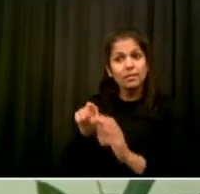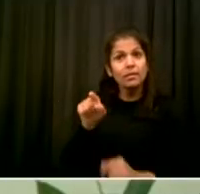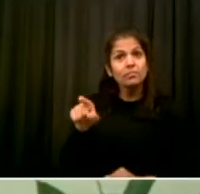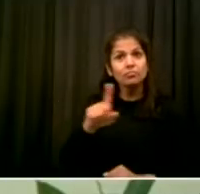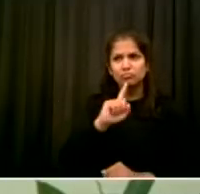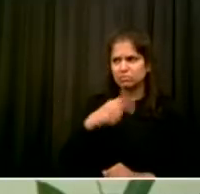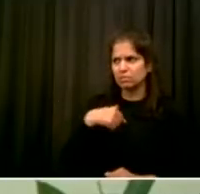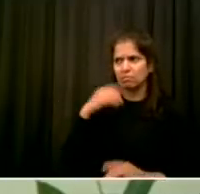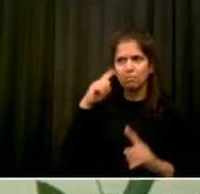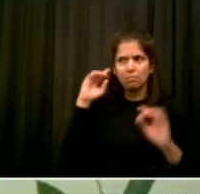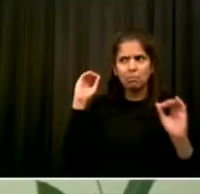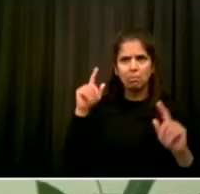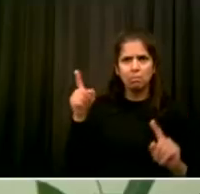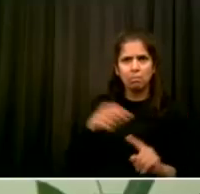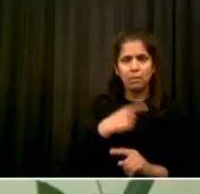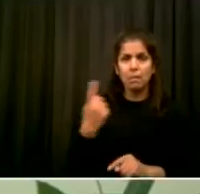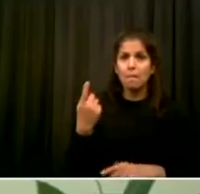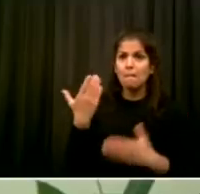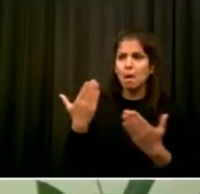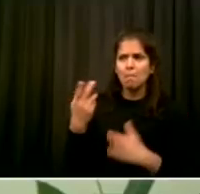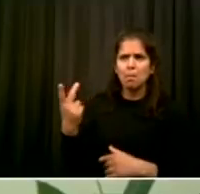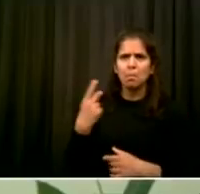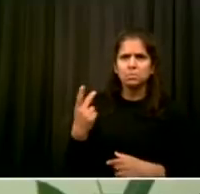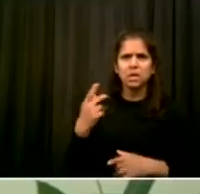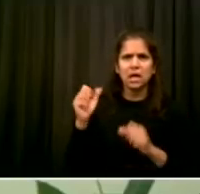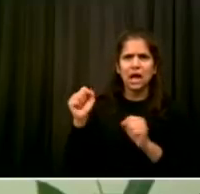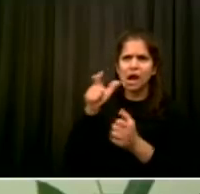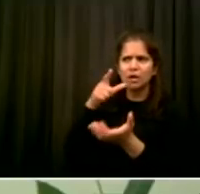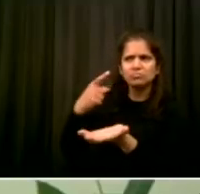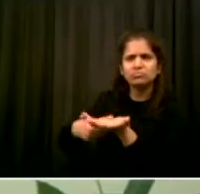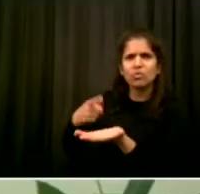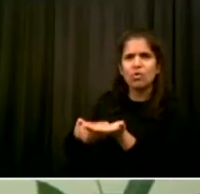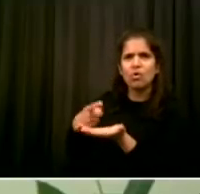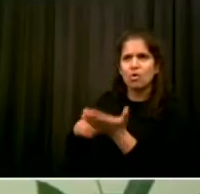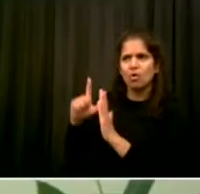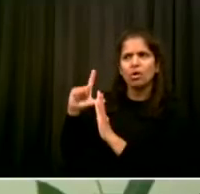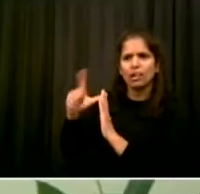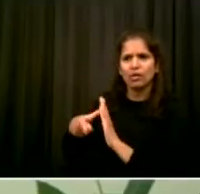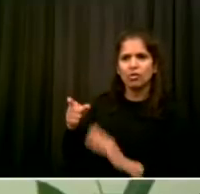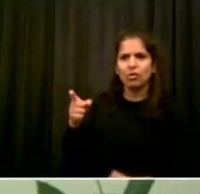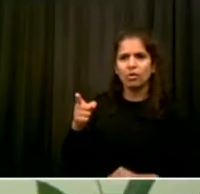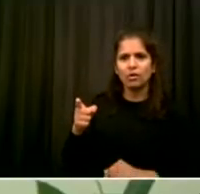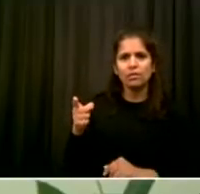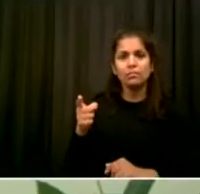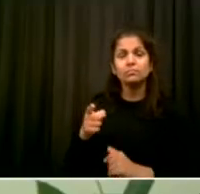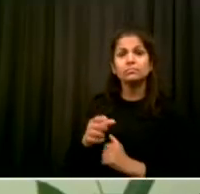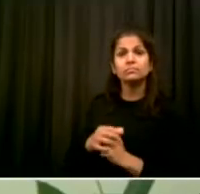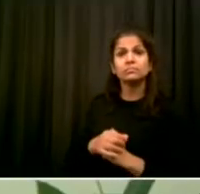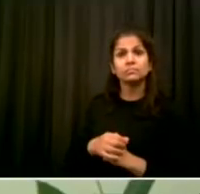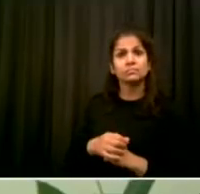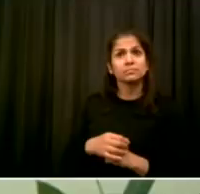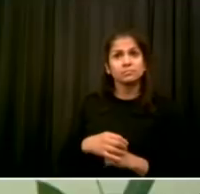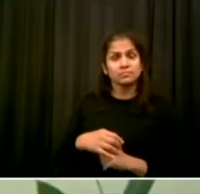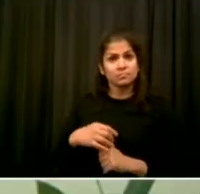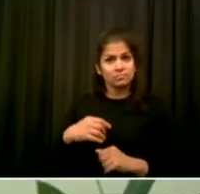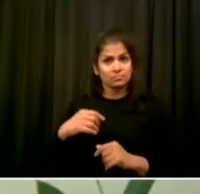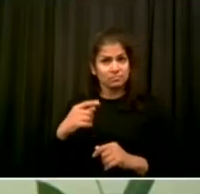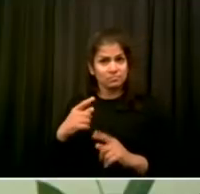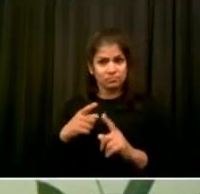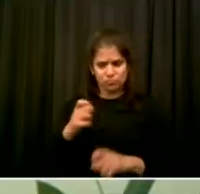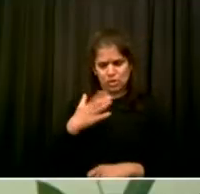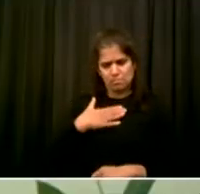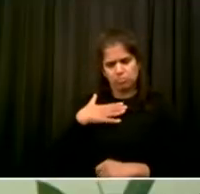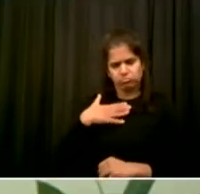about the result. But starting on June 1, through our program, for anybody in New York City that has a positive PCR